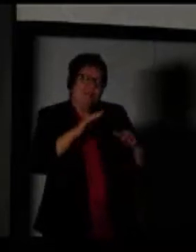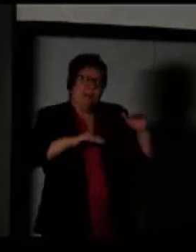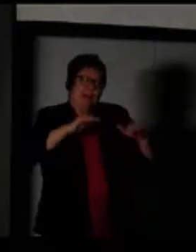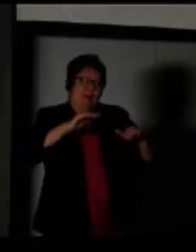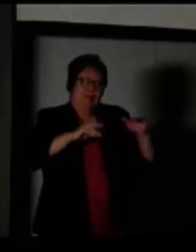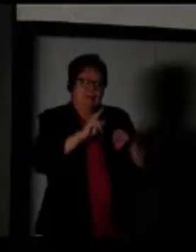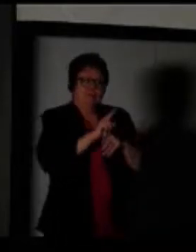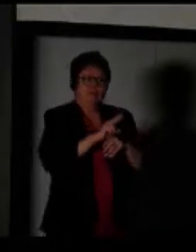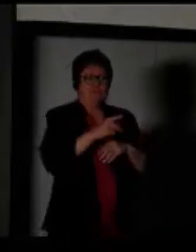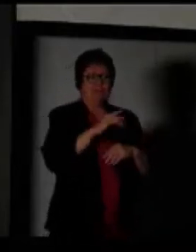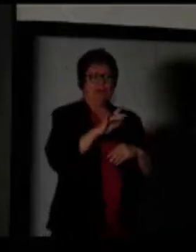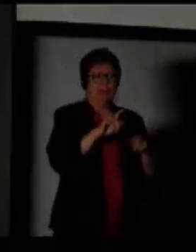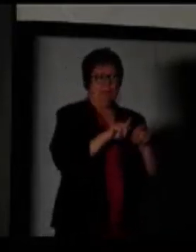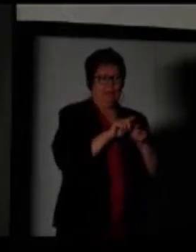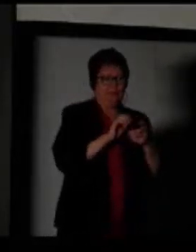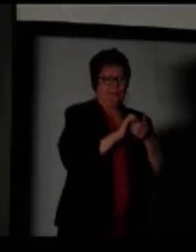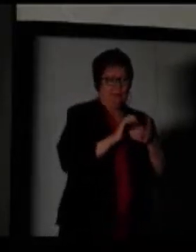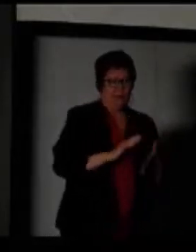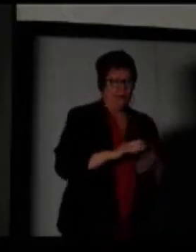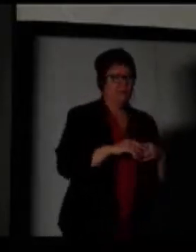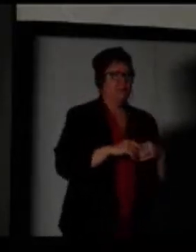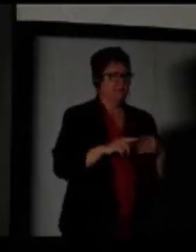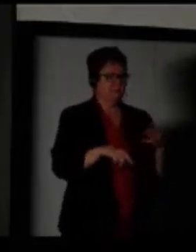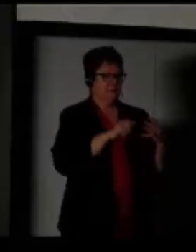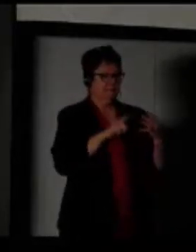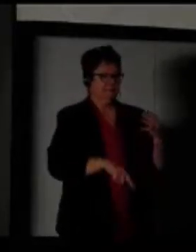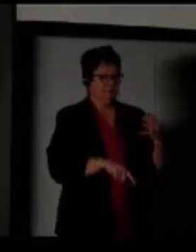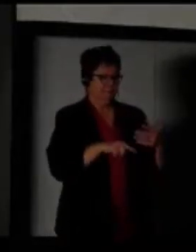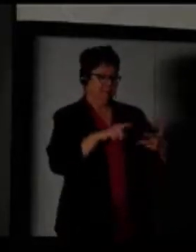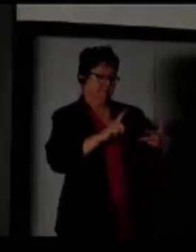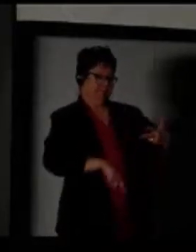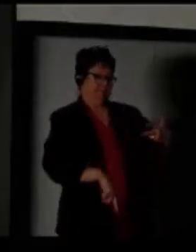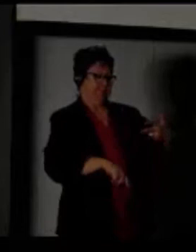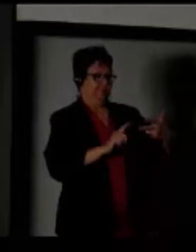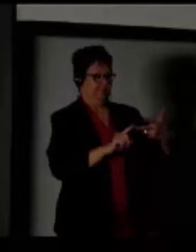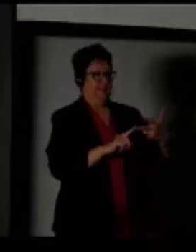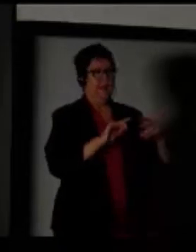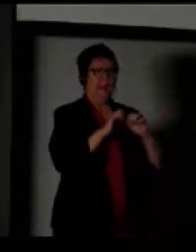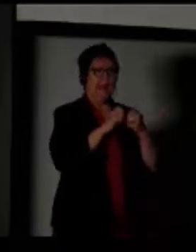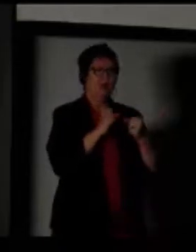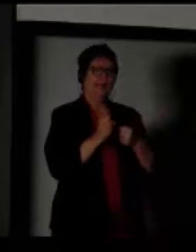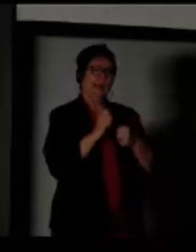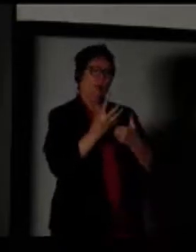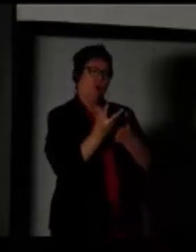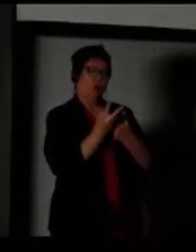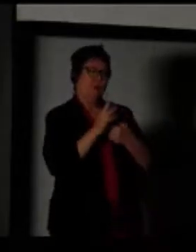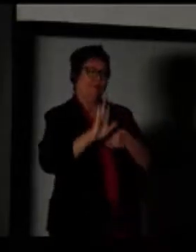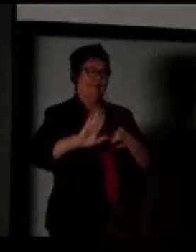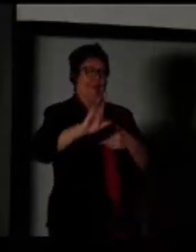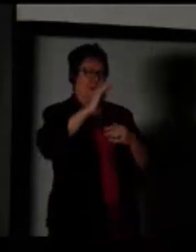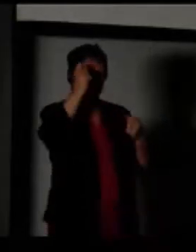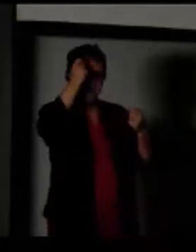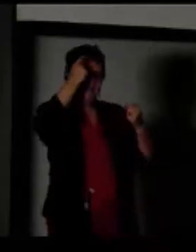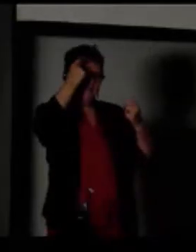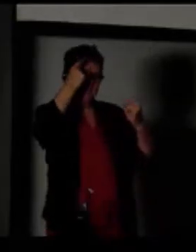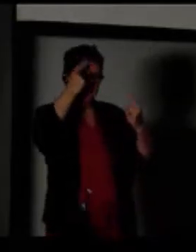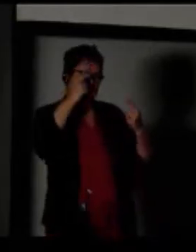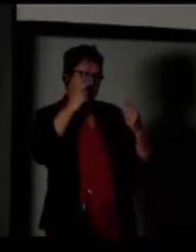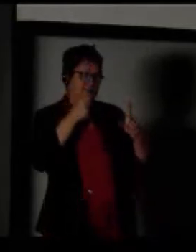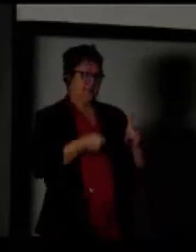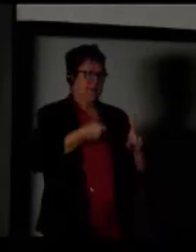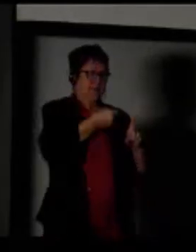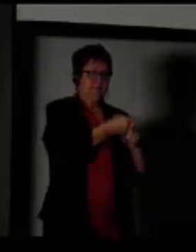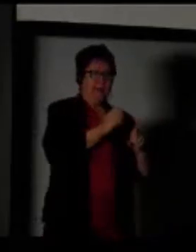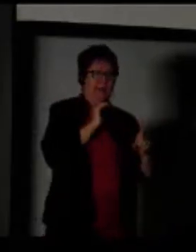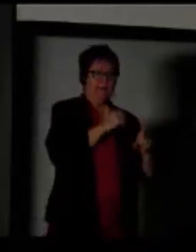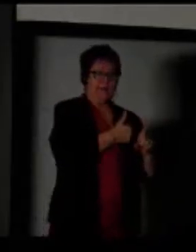collaborators. And then finally, how can audience insights shape the future of the museum? With 24 new exhibitions